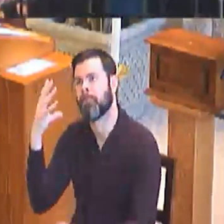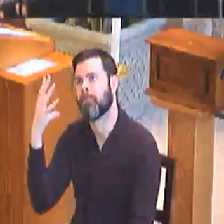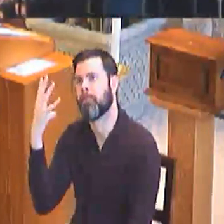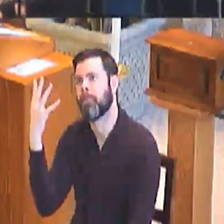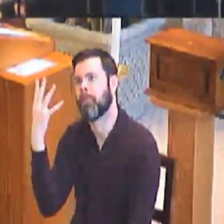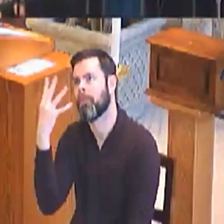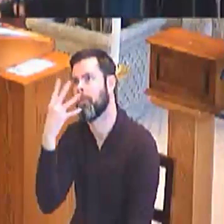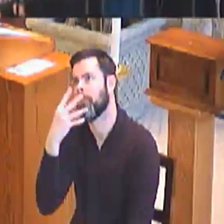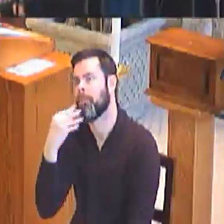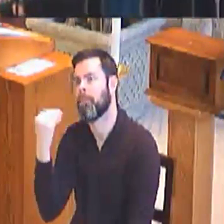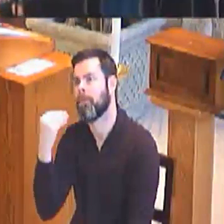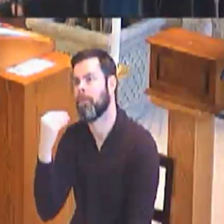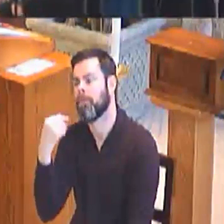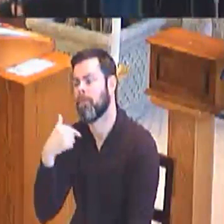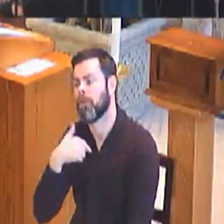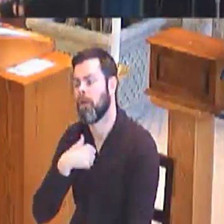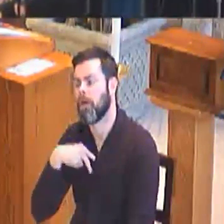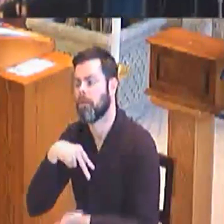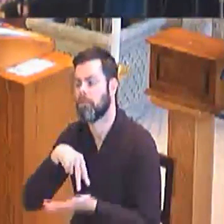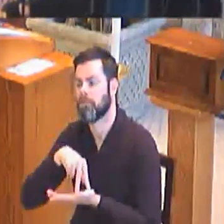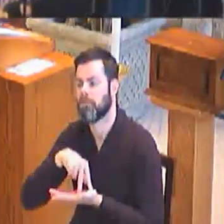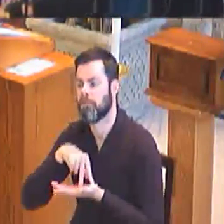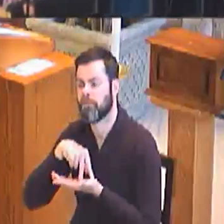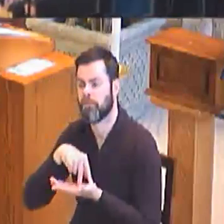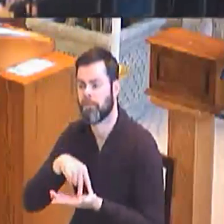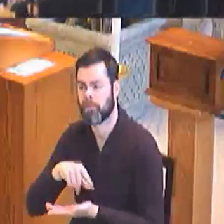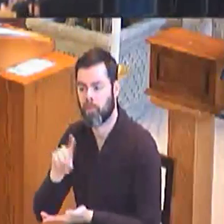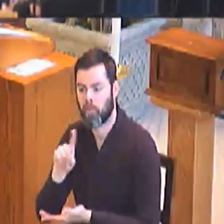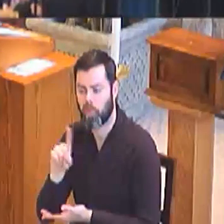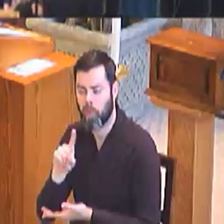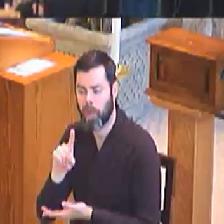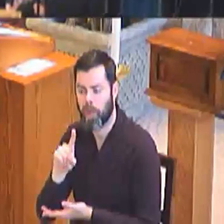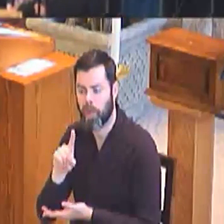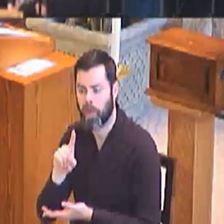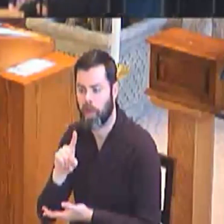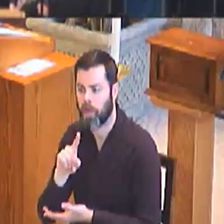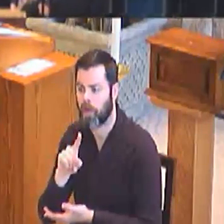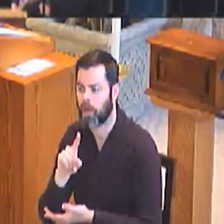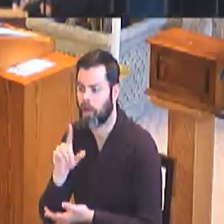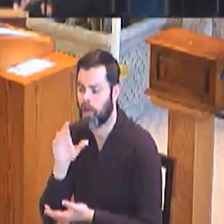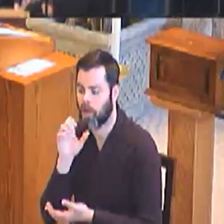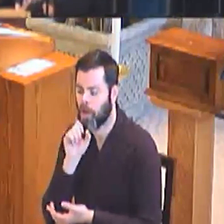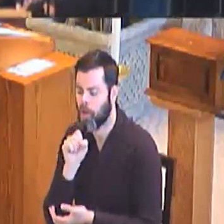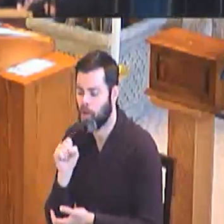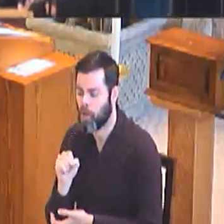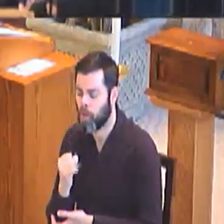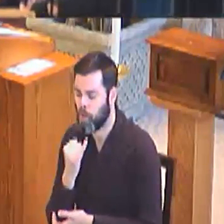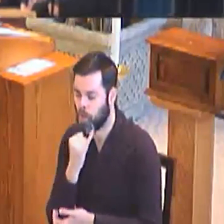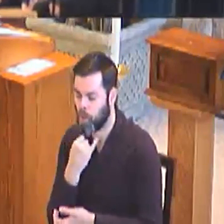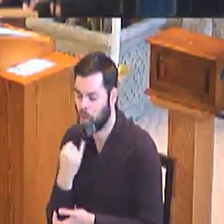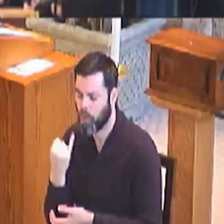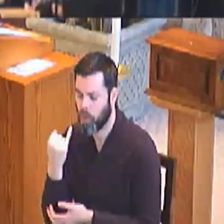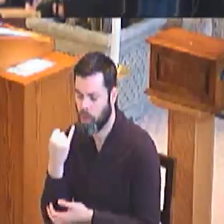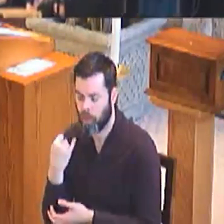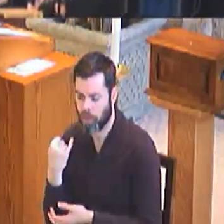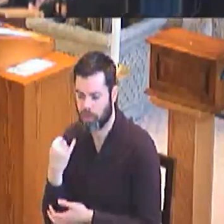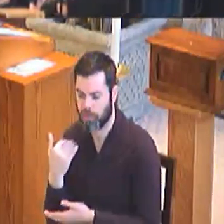stood in old Jerusalem beside the temple